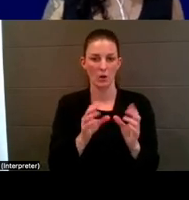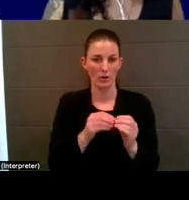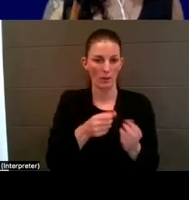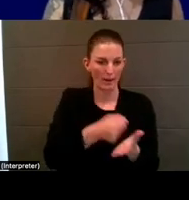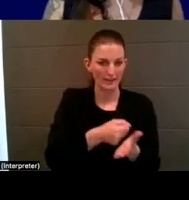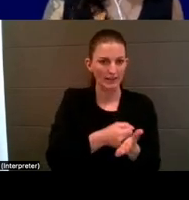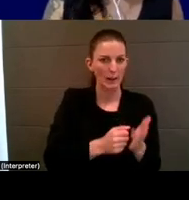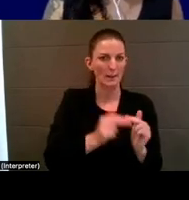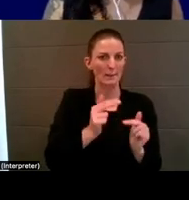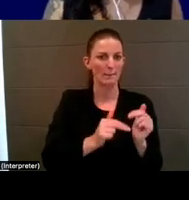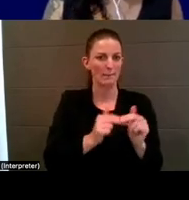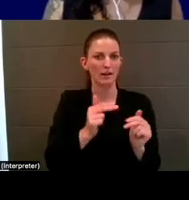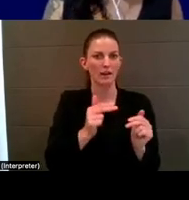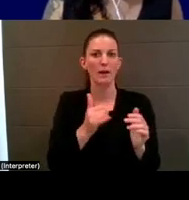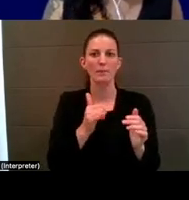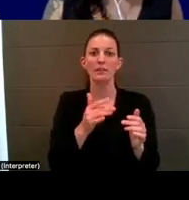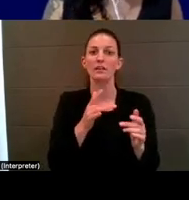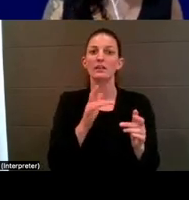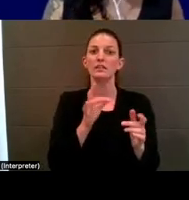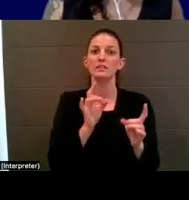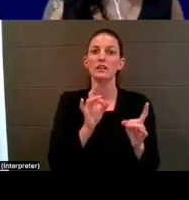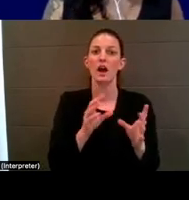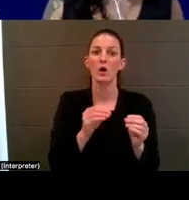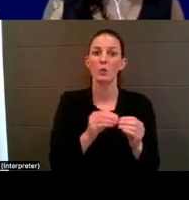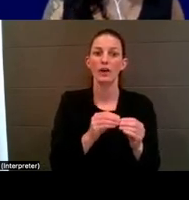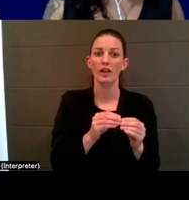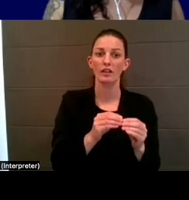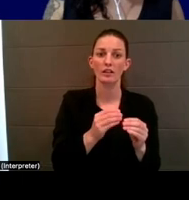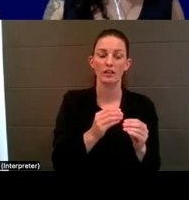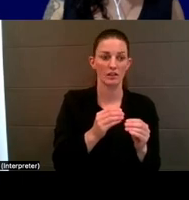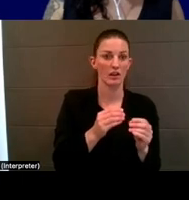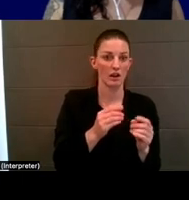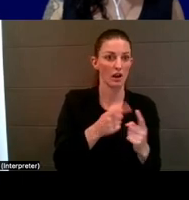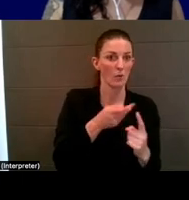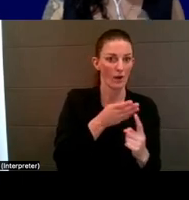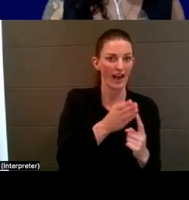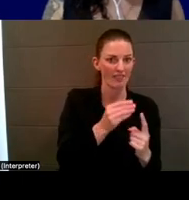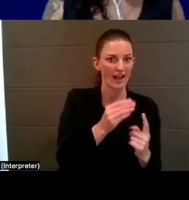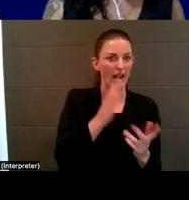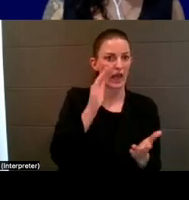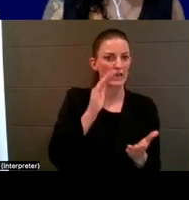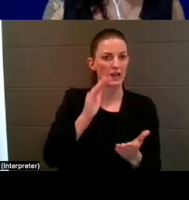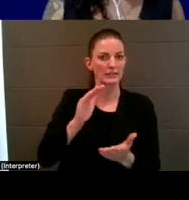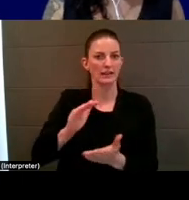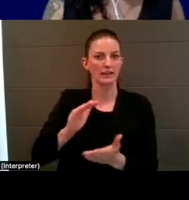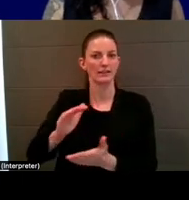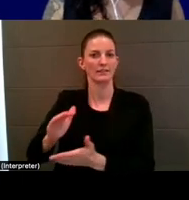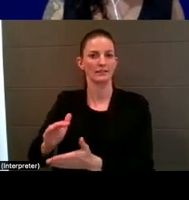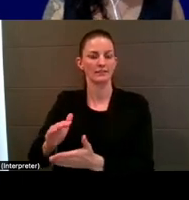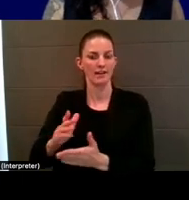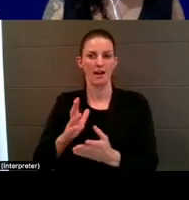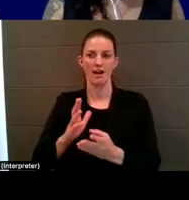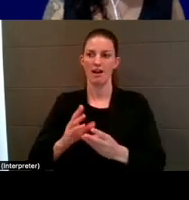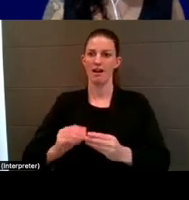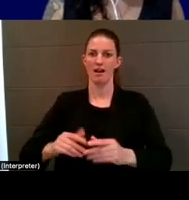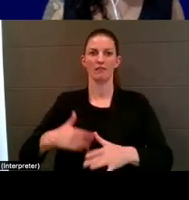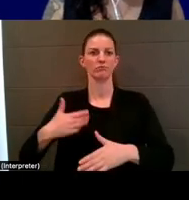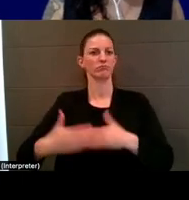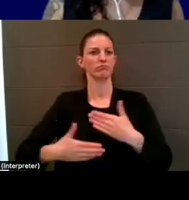that 75% of the food and drinks available to the child at mealtimes should be safe and foods that they can